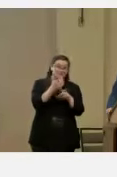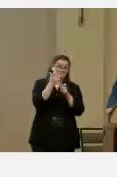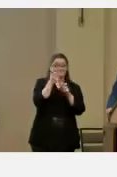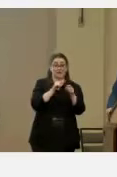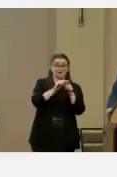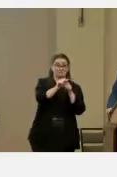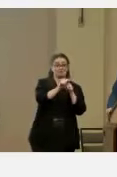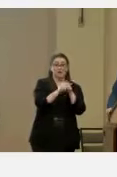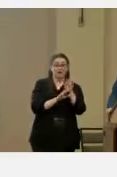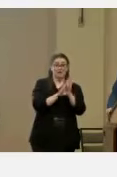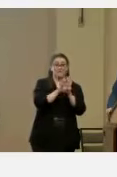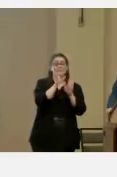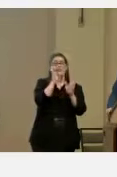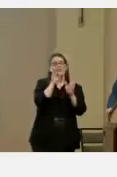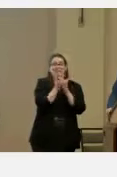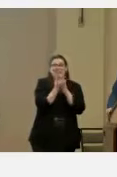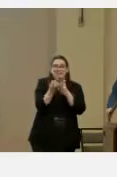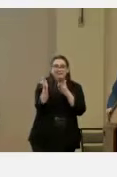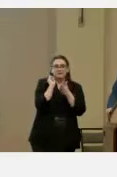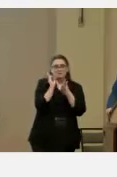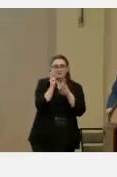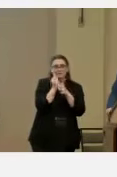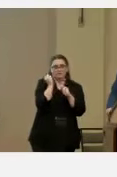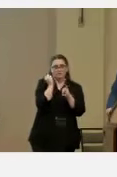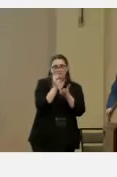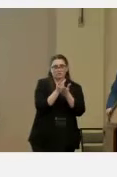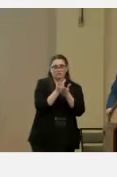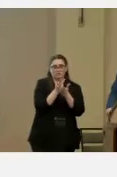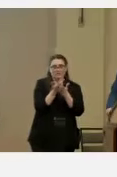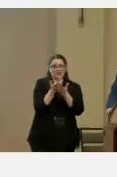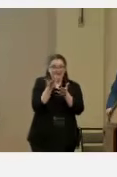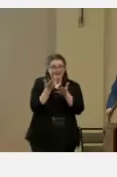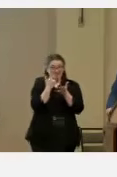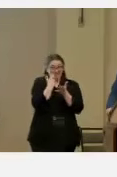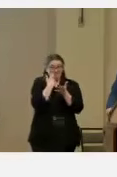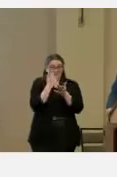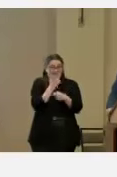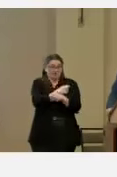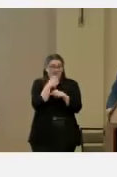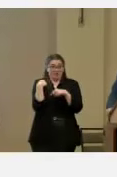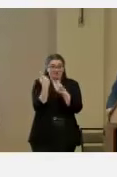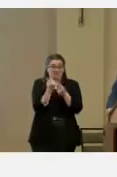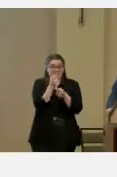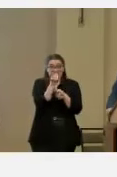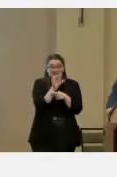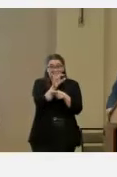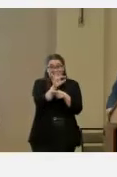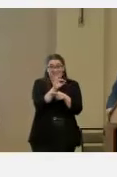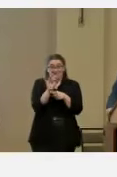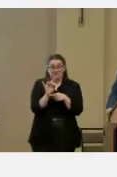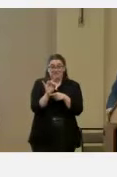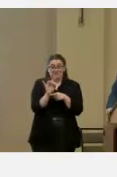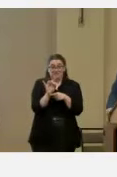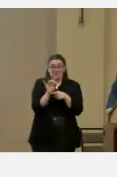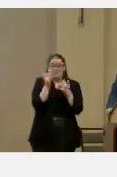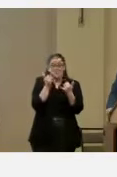week as the first Sjogren's drug since 1998. So we will be seeing new